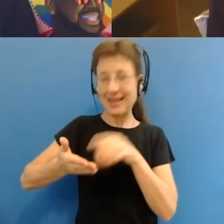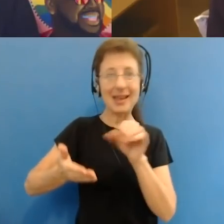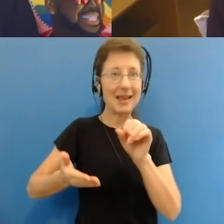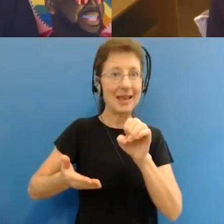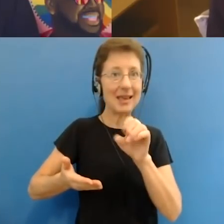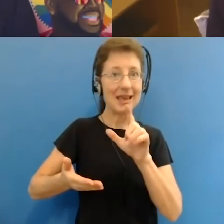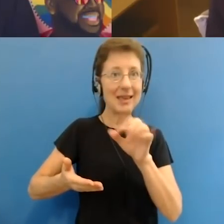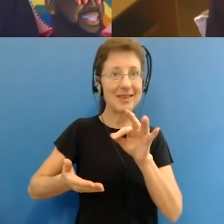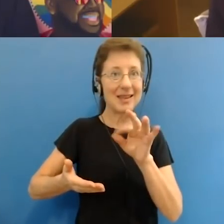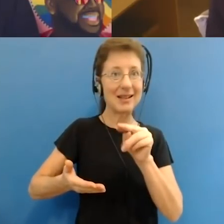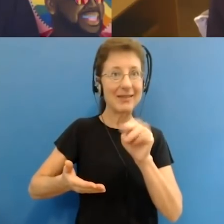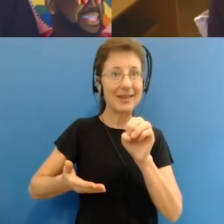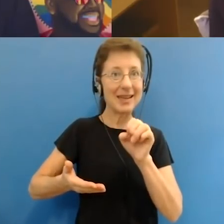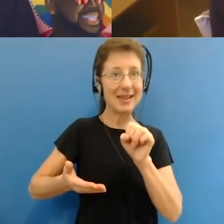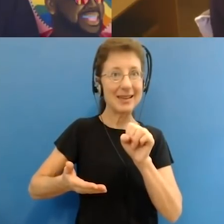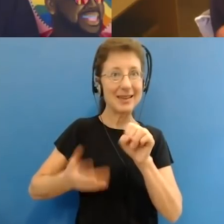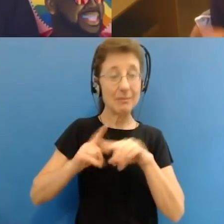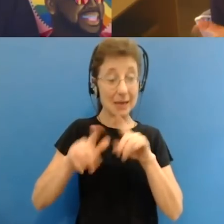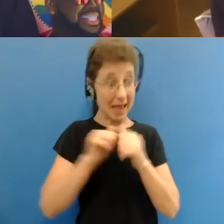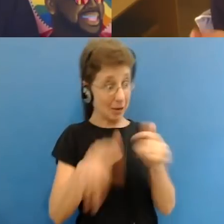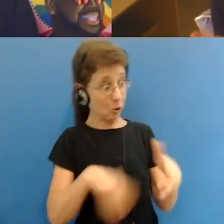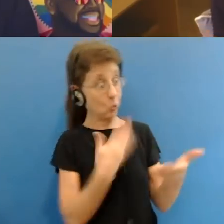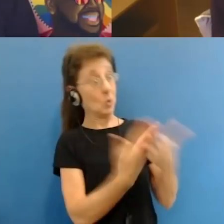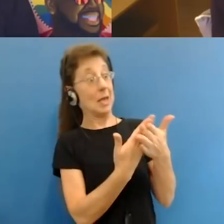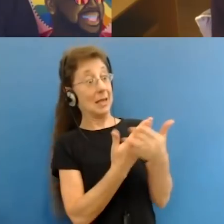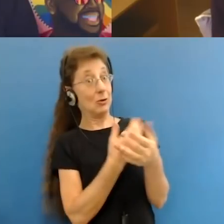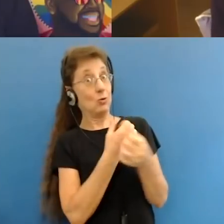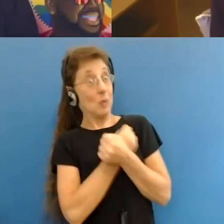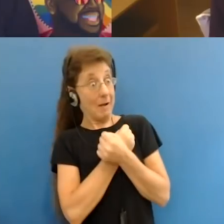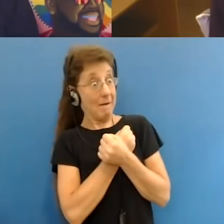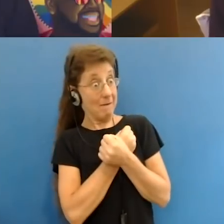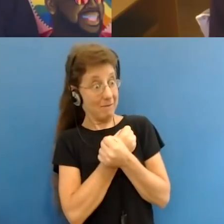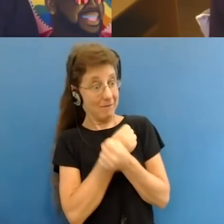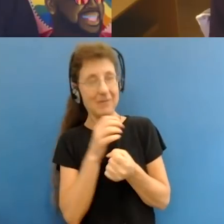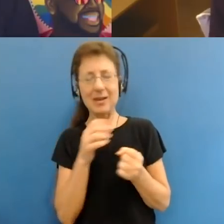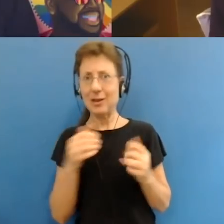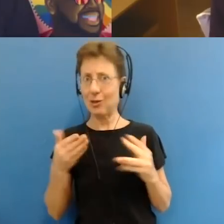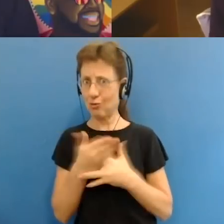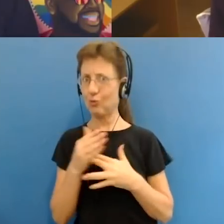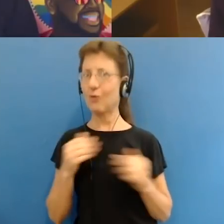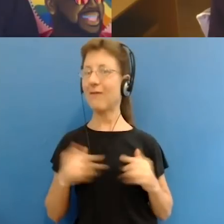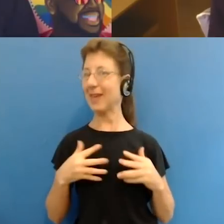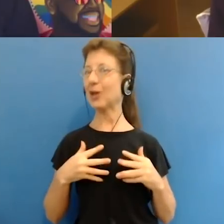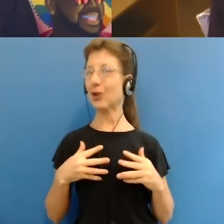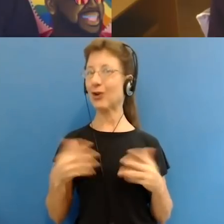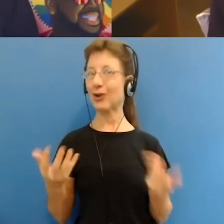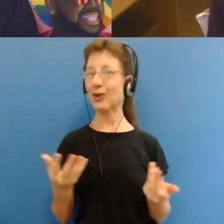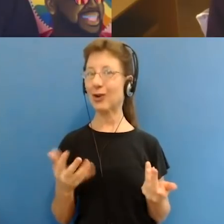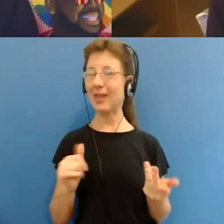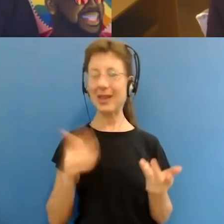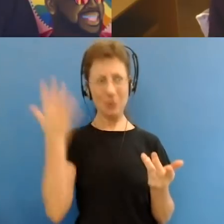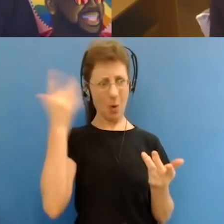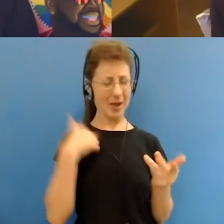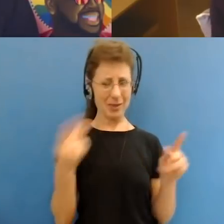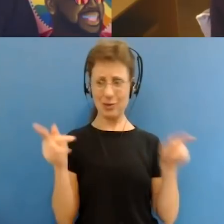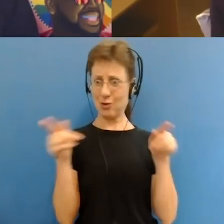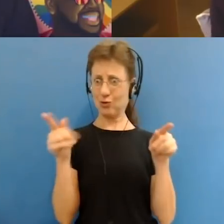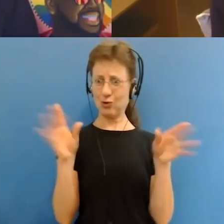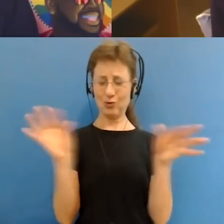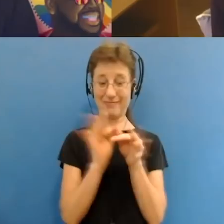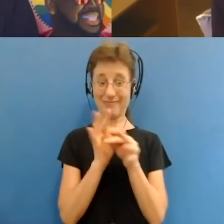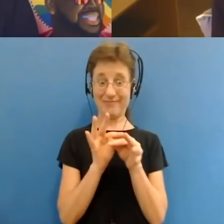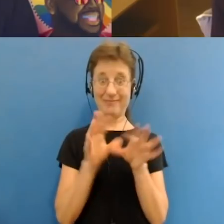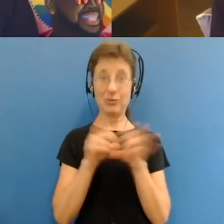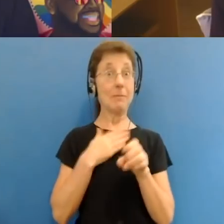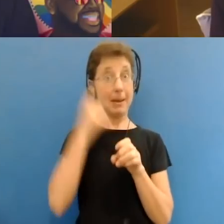the pathway to love. I mean, it's why you link those in my mind, is because it's the way. And